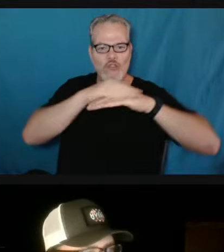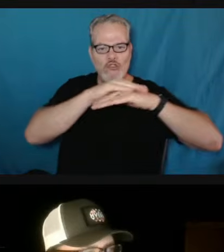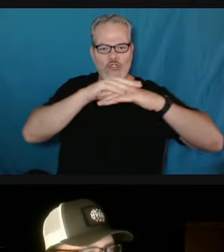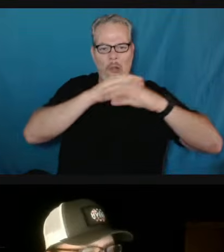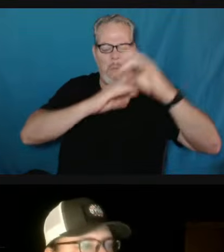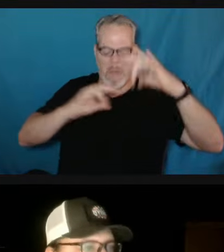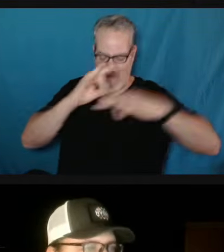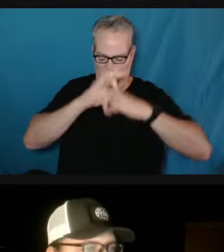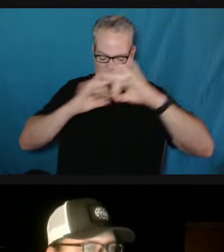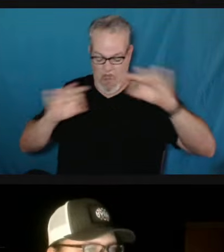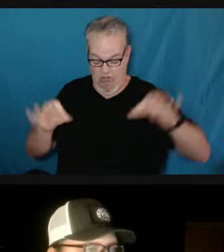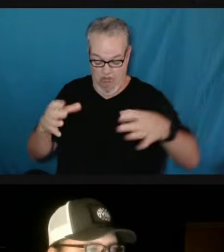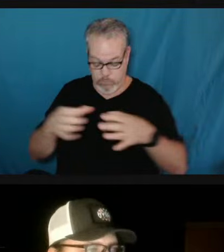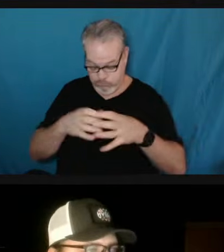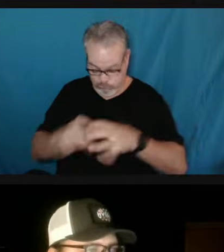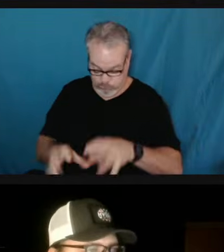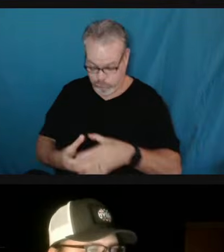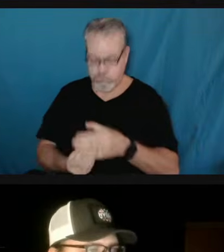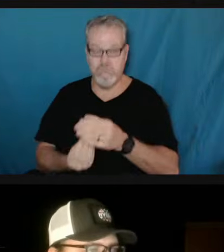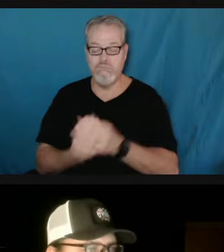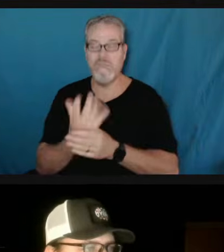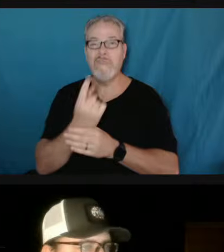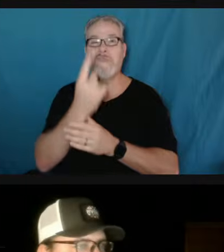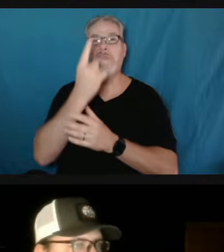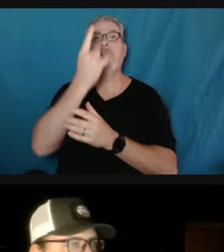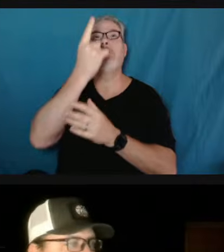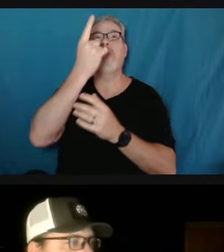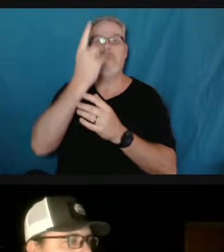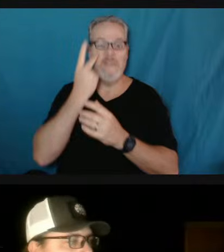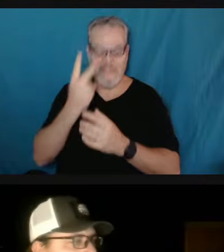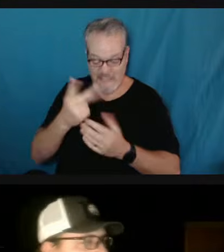week, and with that, we'll come to our break.